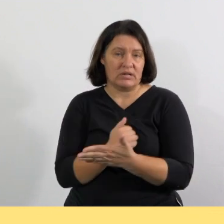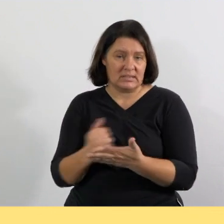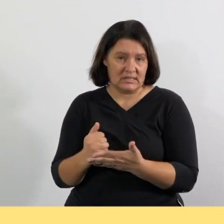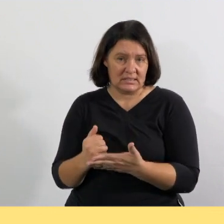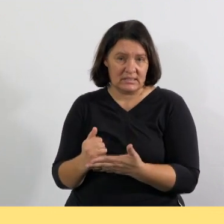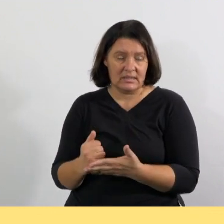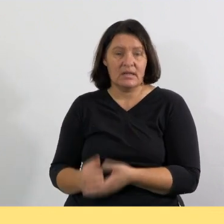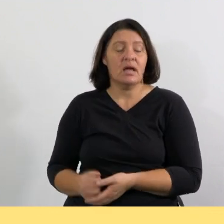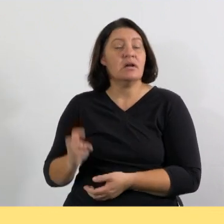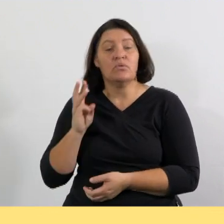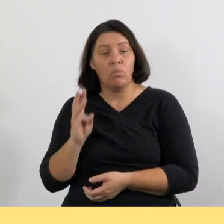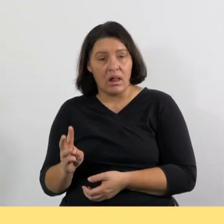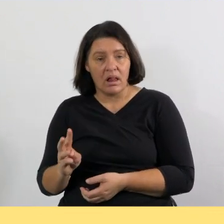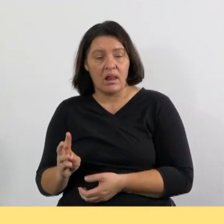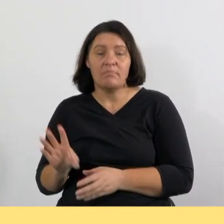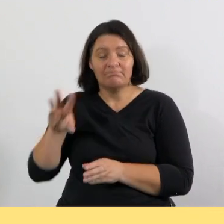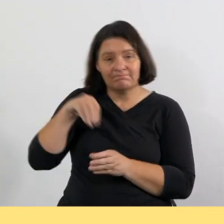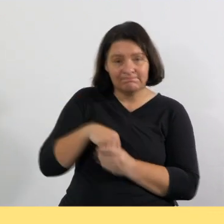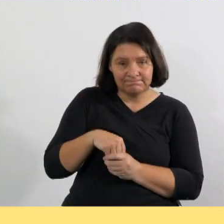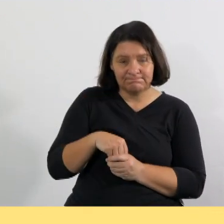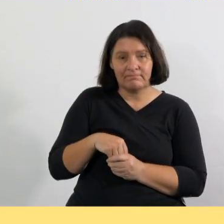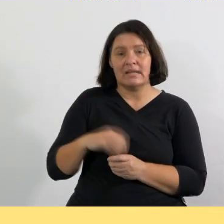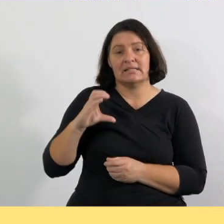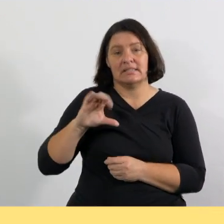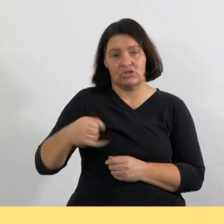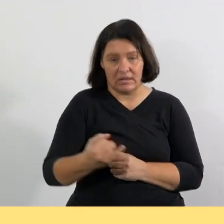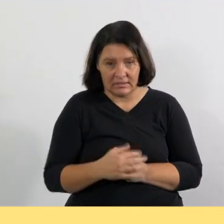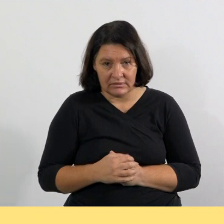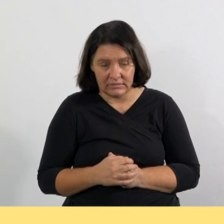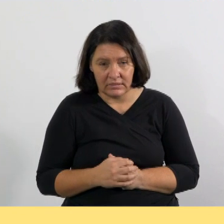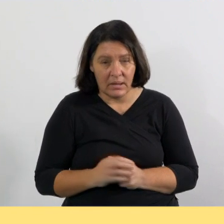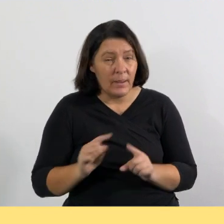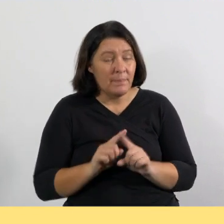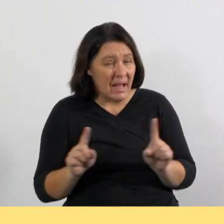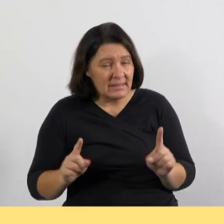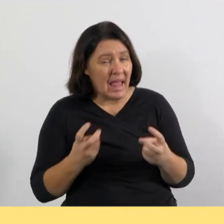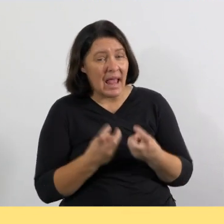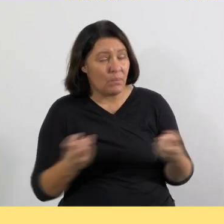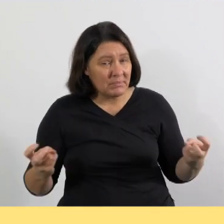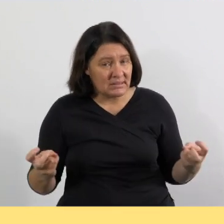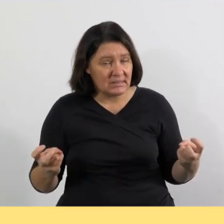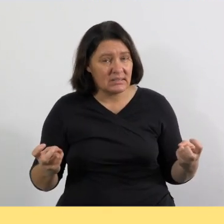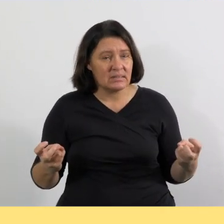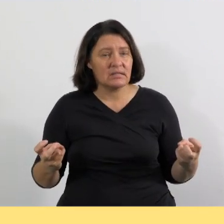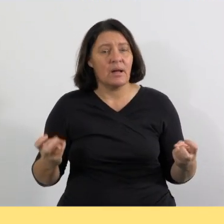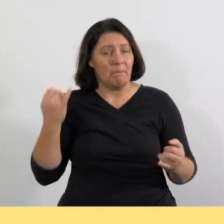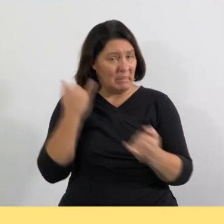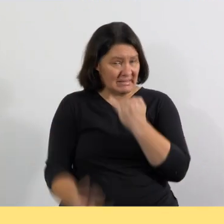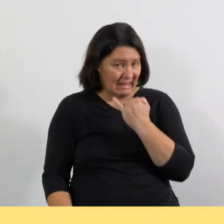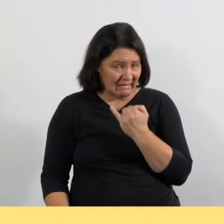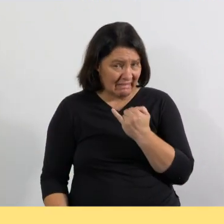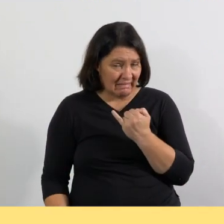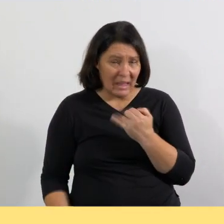on credit and it would be part of the CJ. However, if the equipment is also